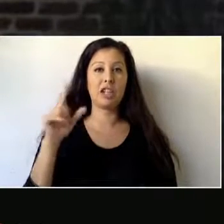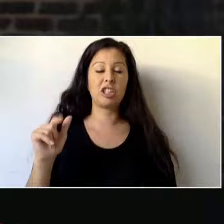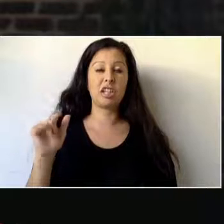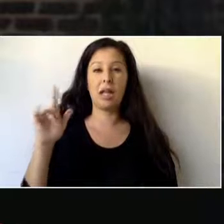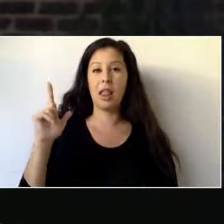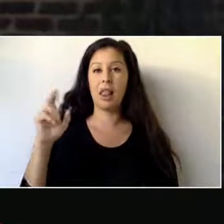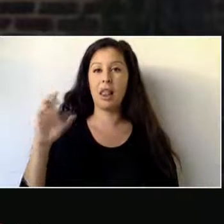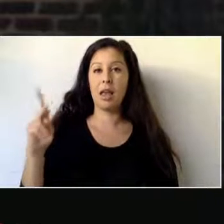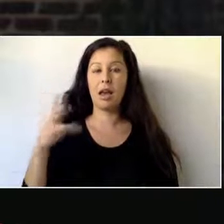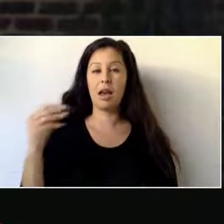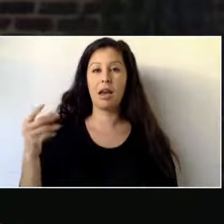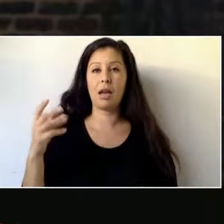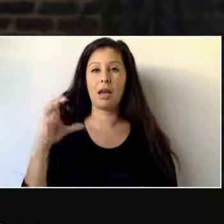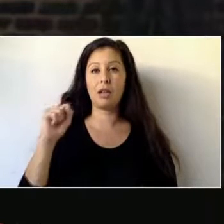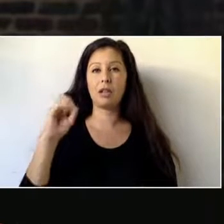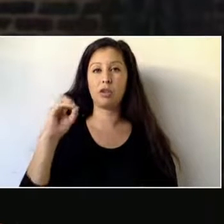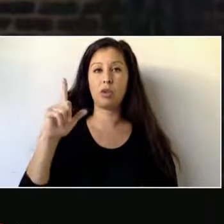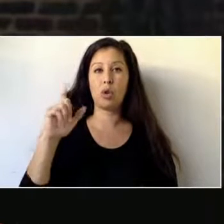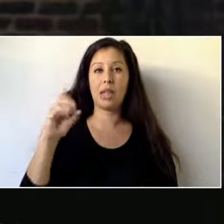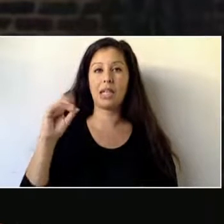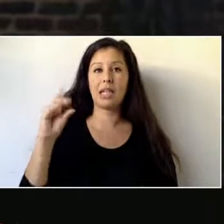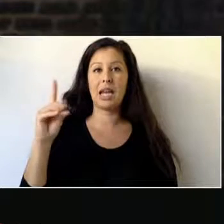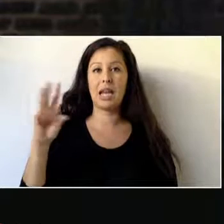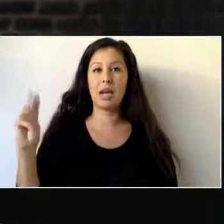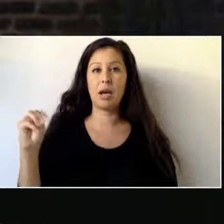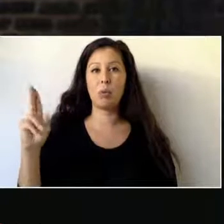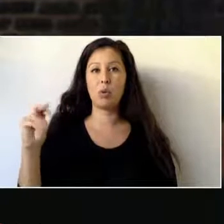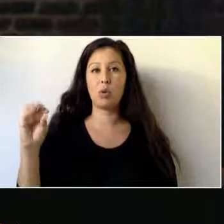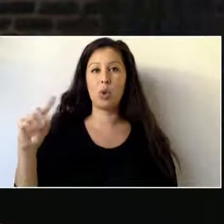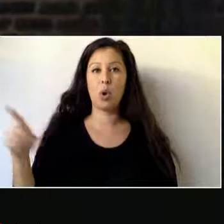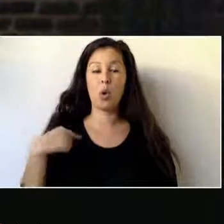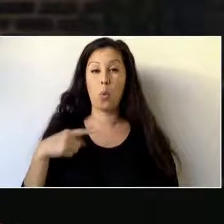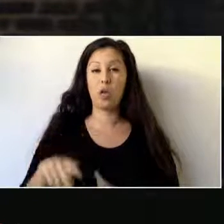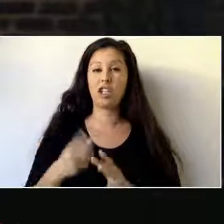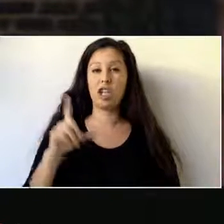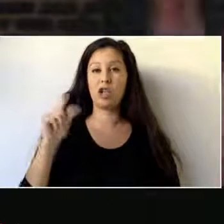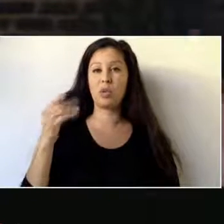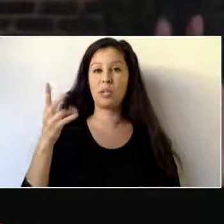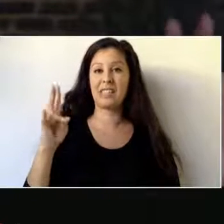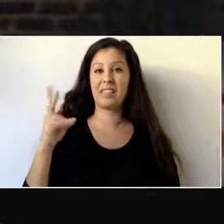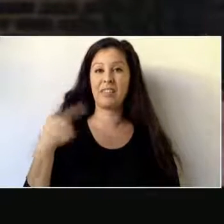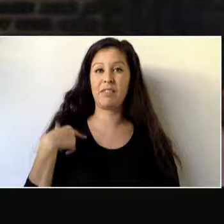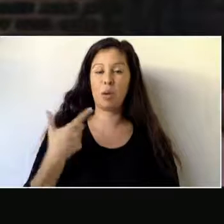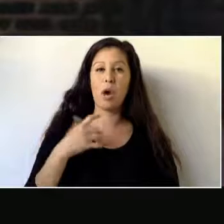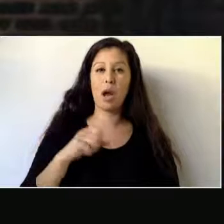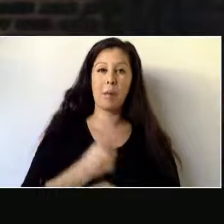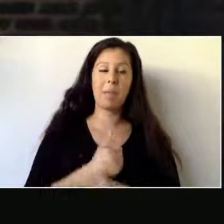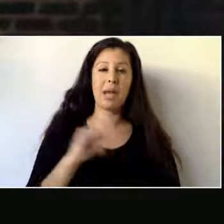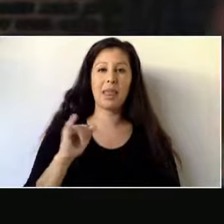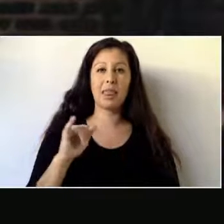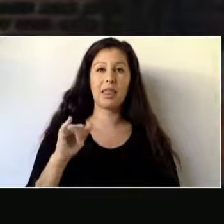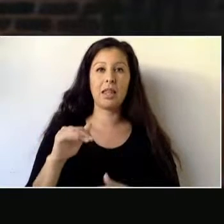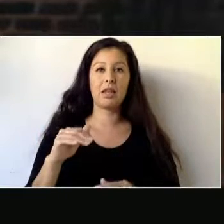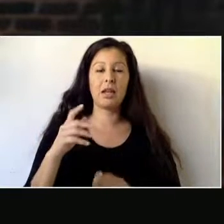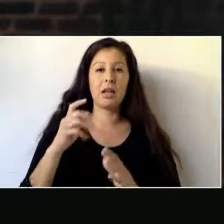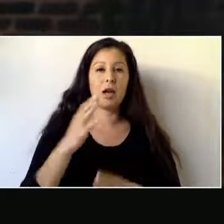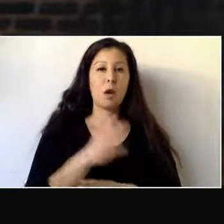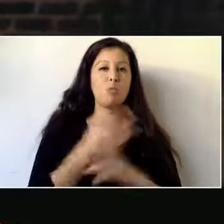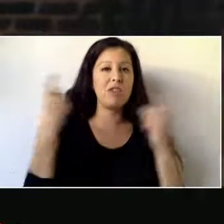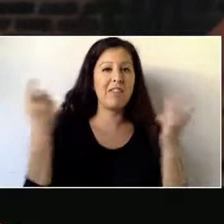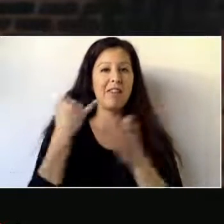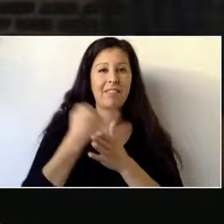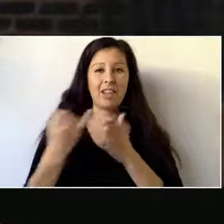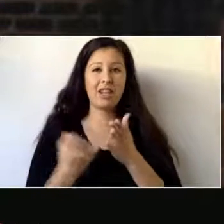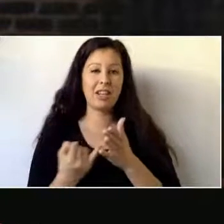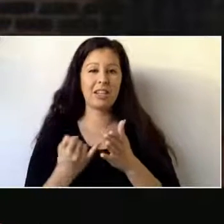Ashley Luck, and Soledad Munoz. We started in 2017, and we wanted to like kind of create this like music festival,